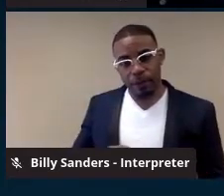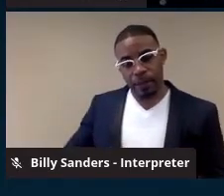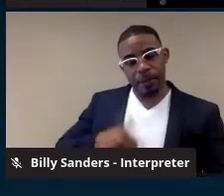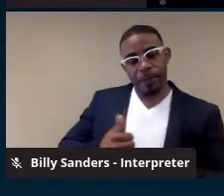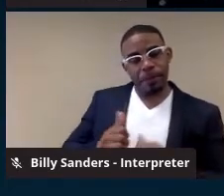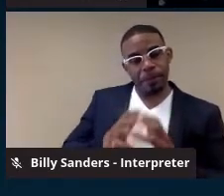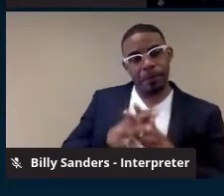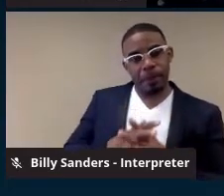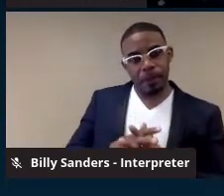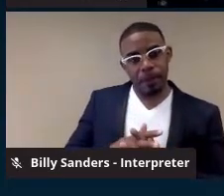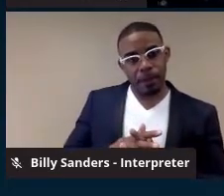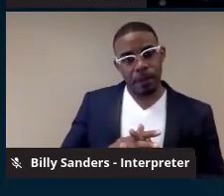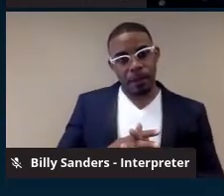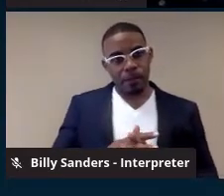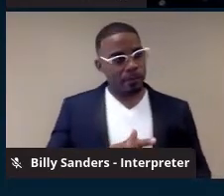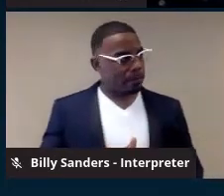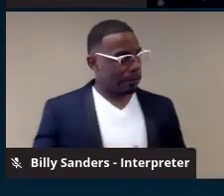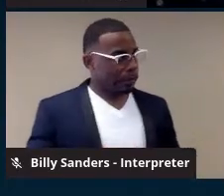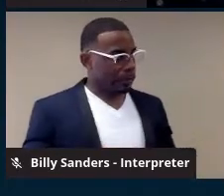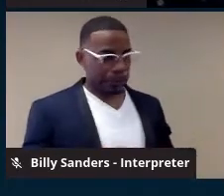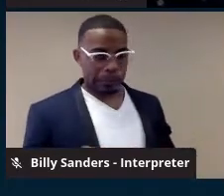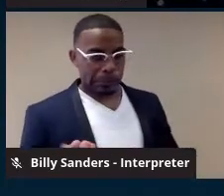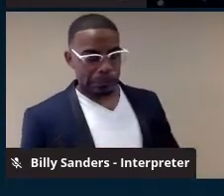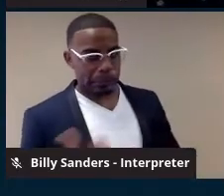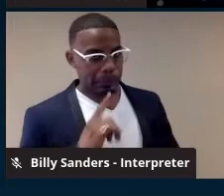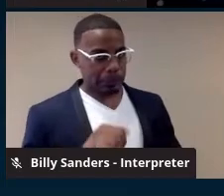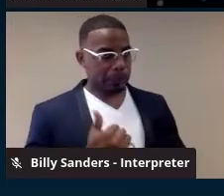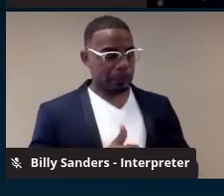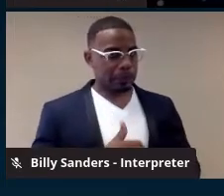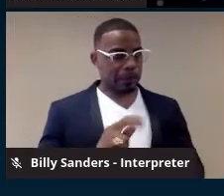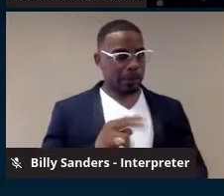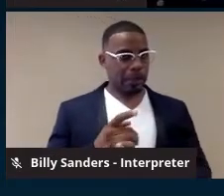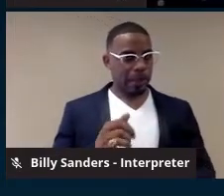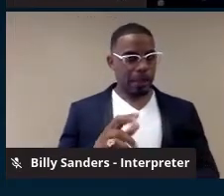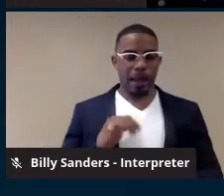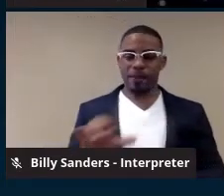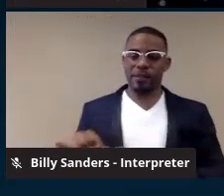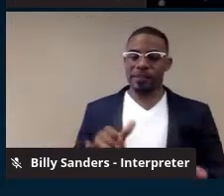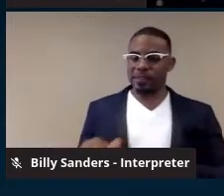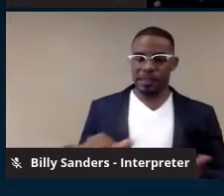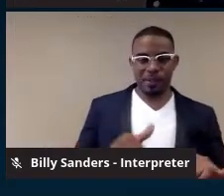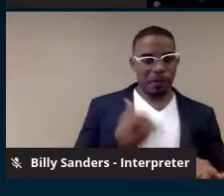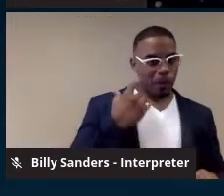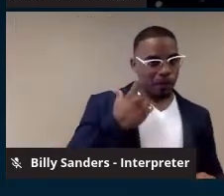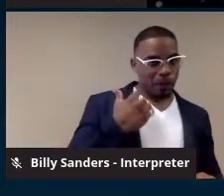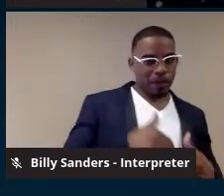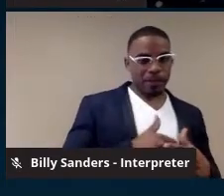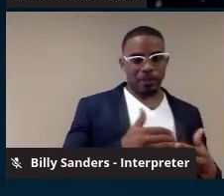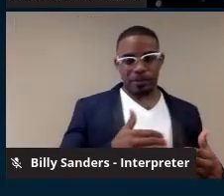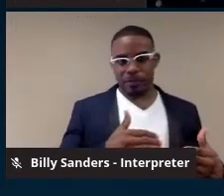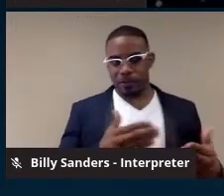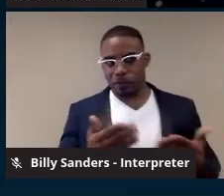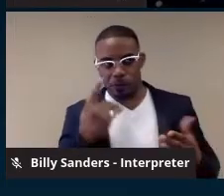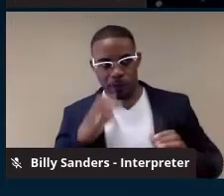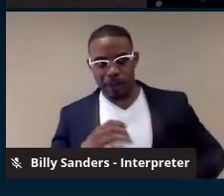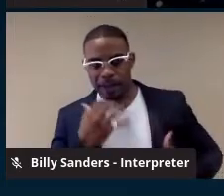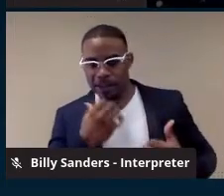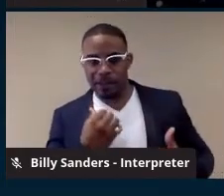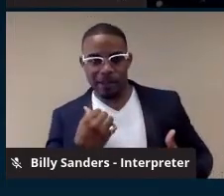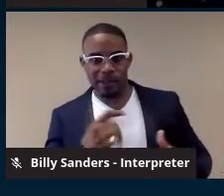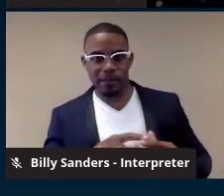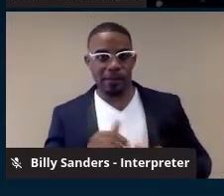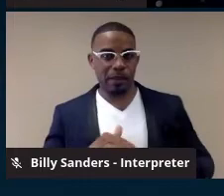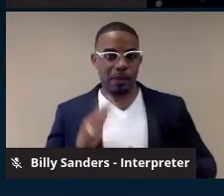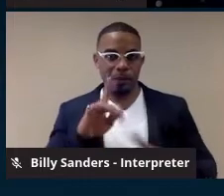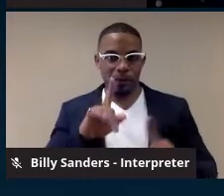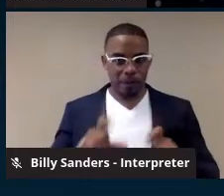it. Spoilers, it's really similar. So I have done the same thing previously in both server side and client side, just as a bit of an